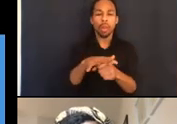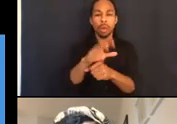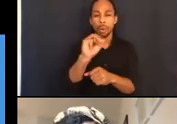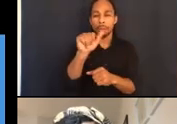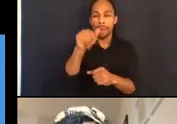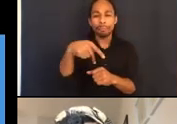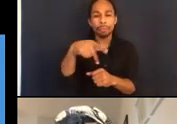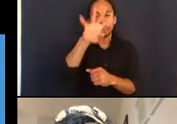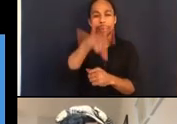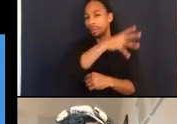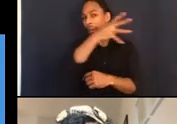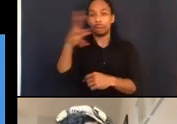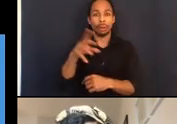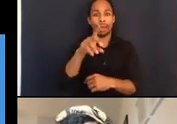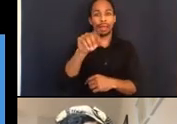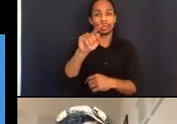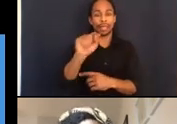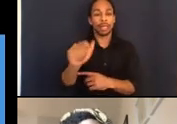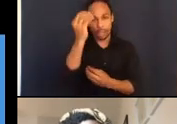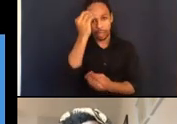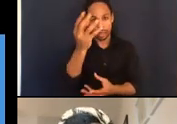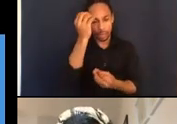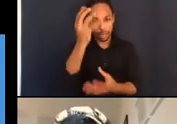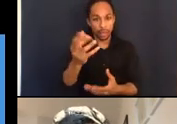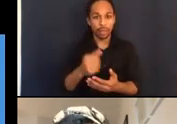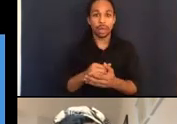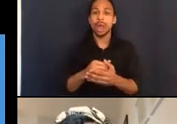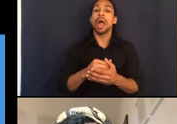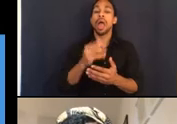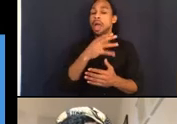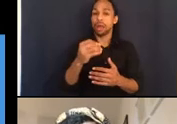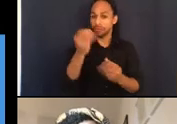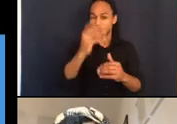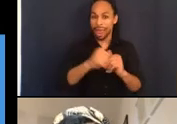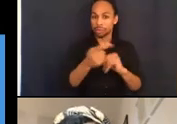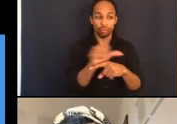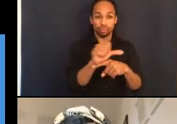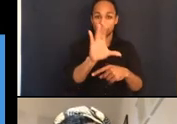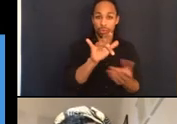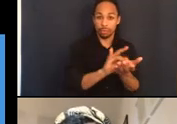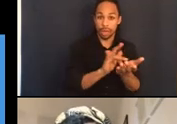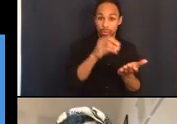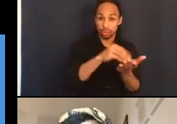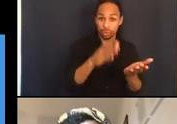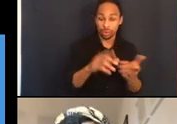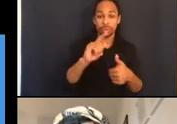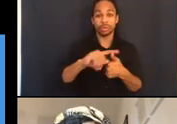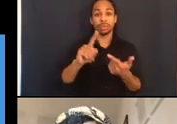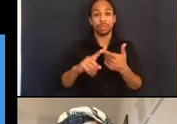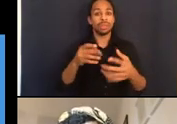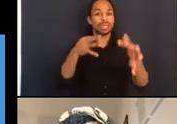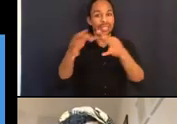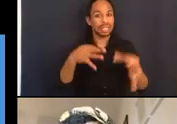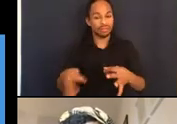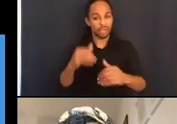and health outcomes that my peers and I developed to train first-year medical students to define structural competency and to start to